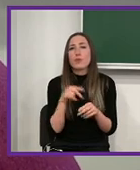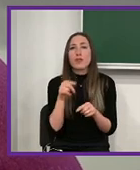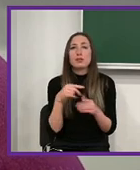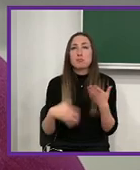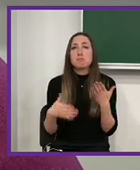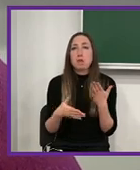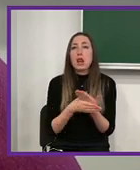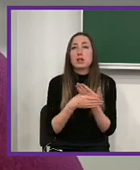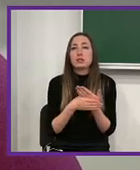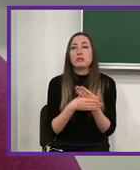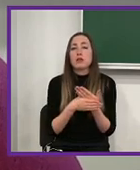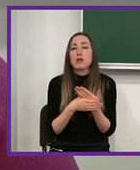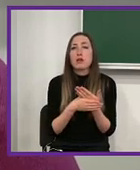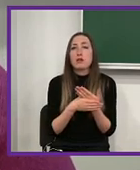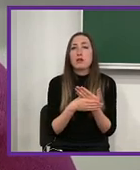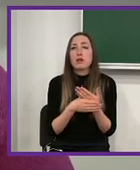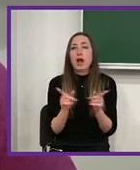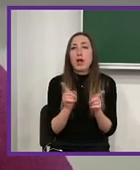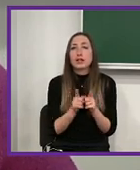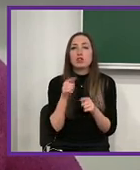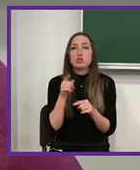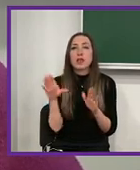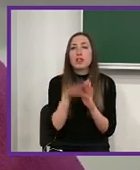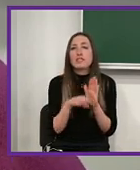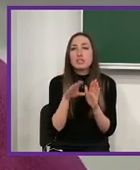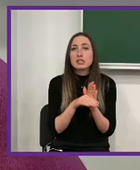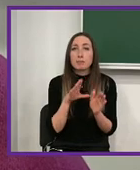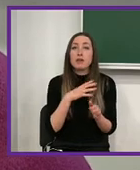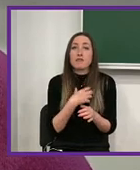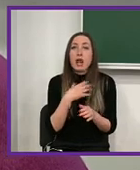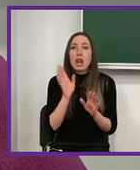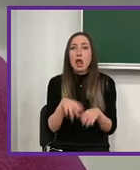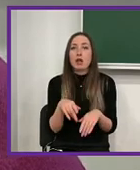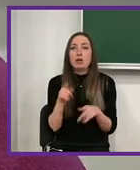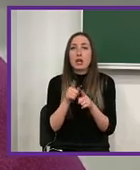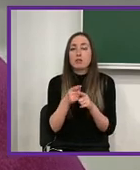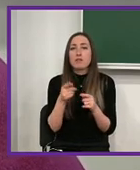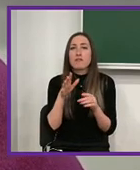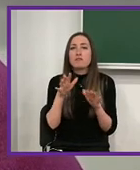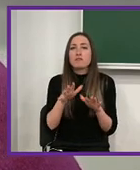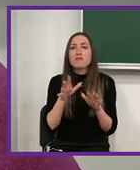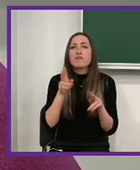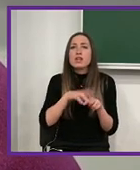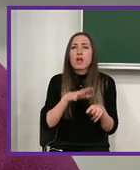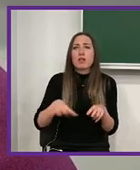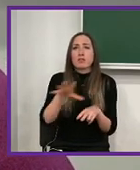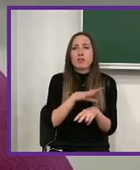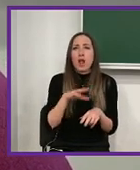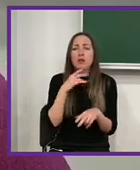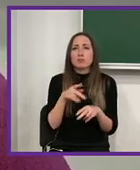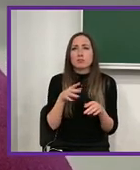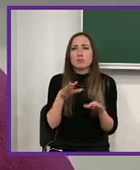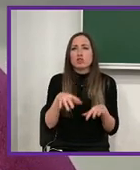localization, had to be built on this very specific spot. So being able to talk to your stakeholders is